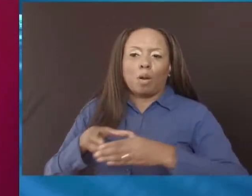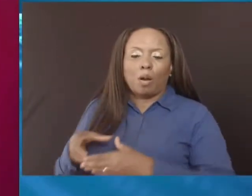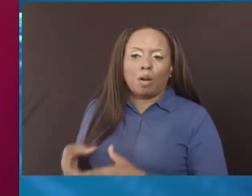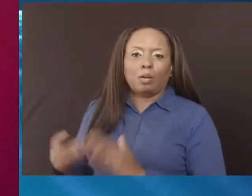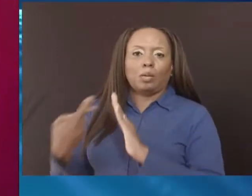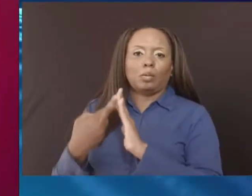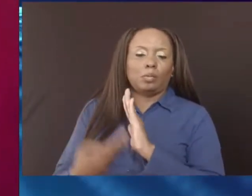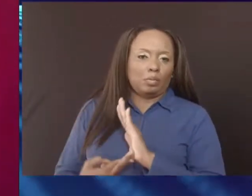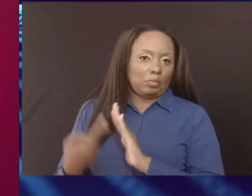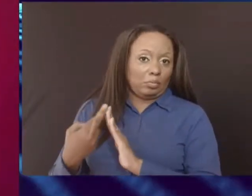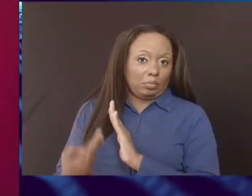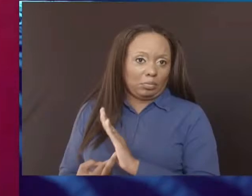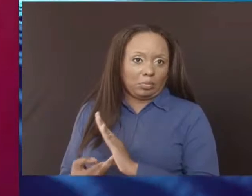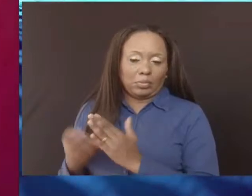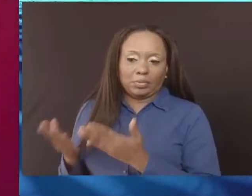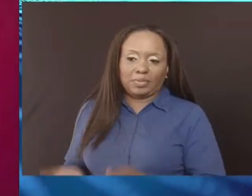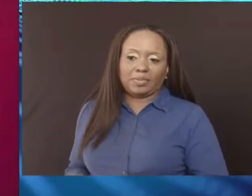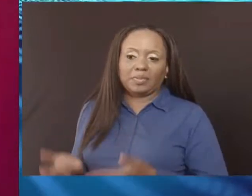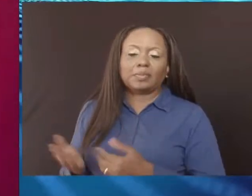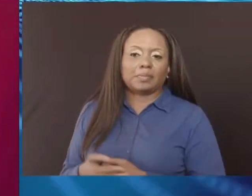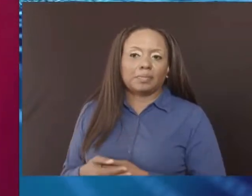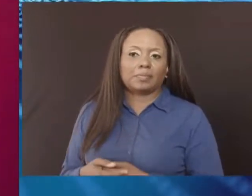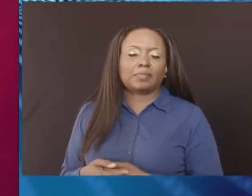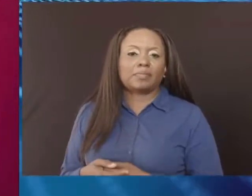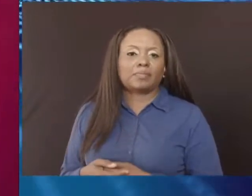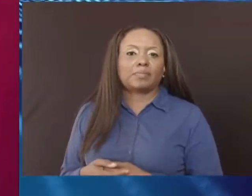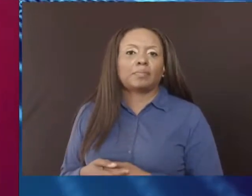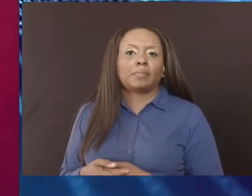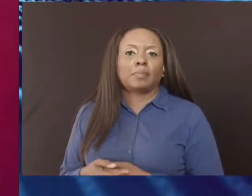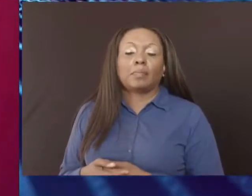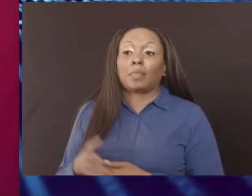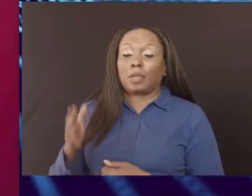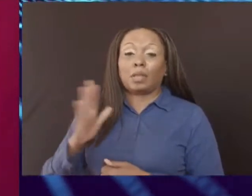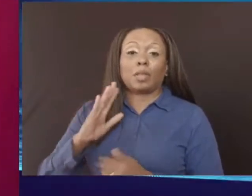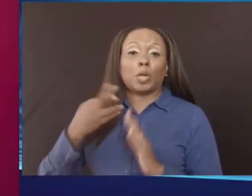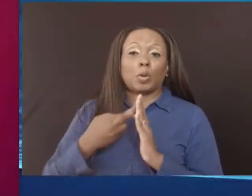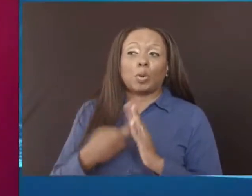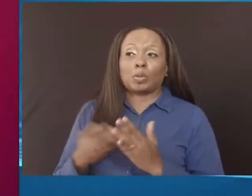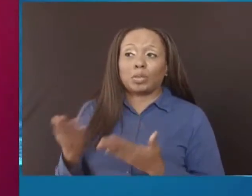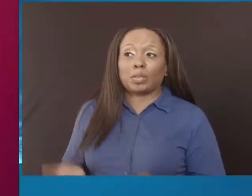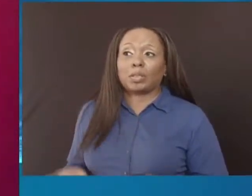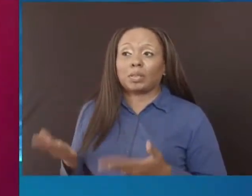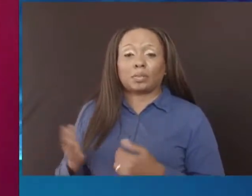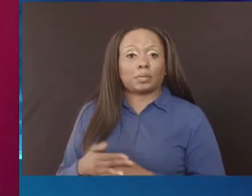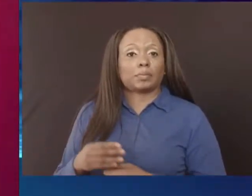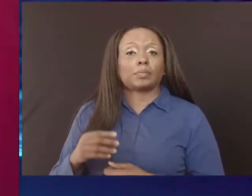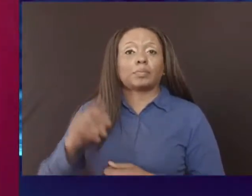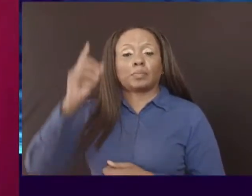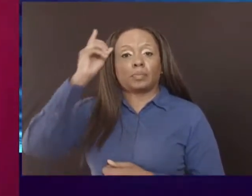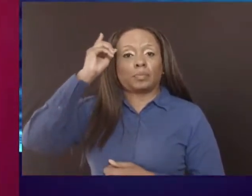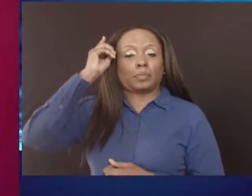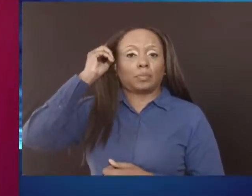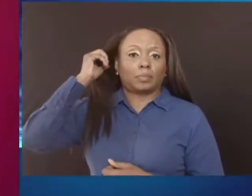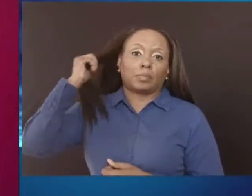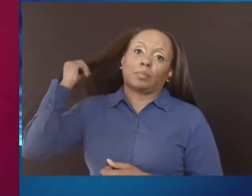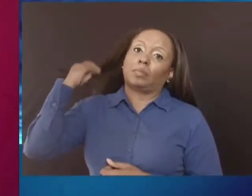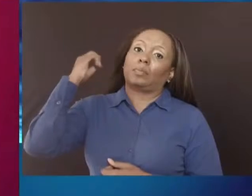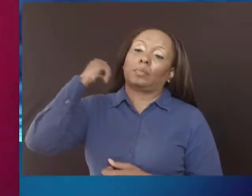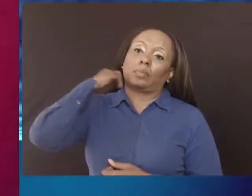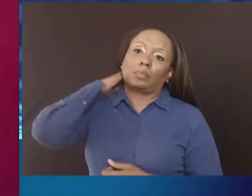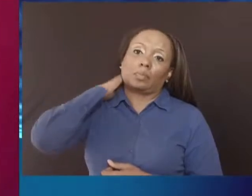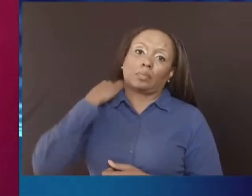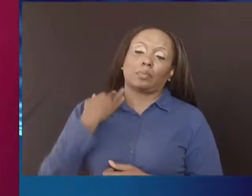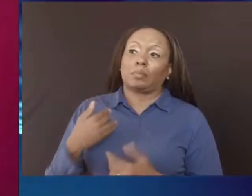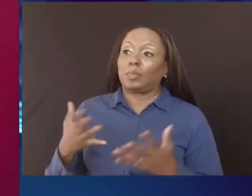is guidelines for the persons who are in home quarantine and in home isolation. So Dr. Grandison, I don't know if you want to clarify anything that I've just